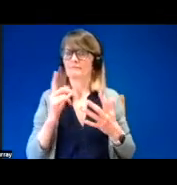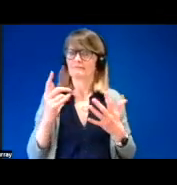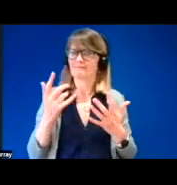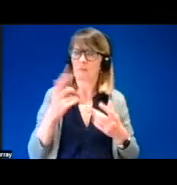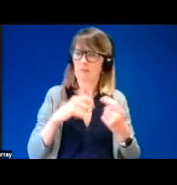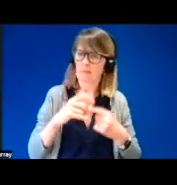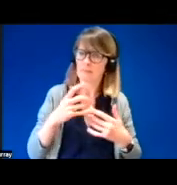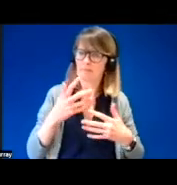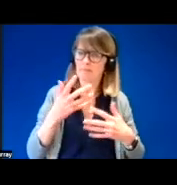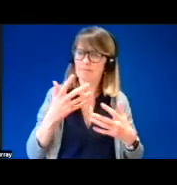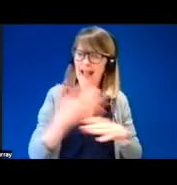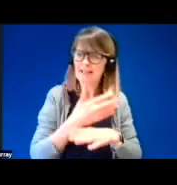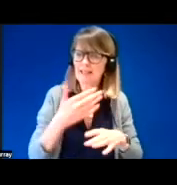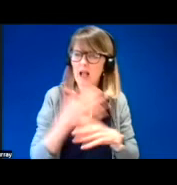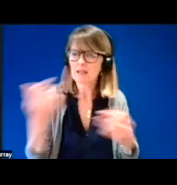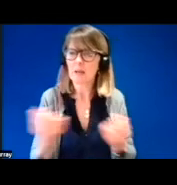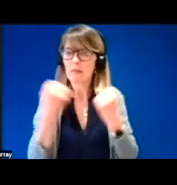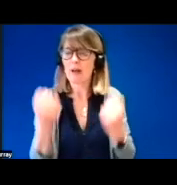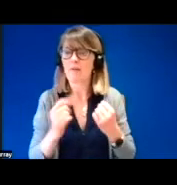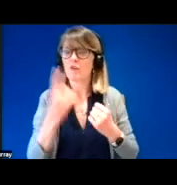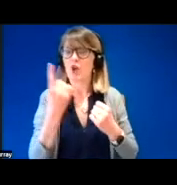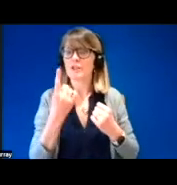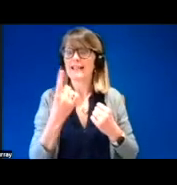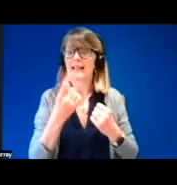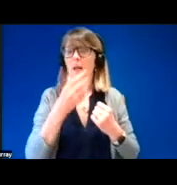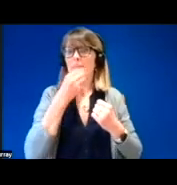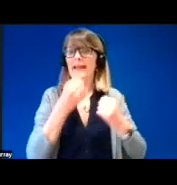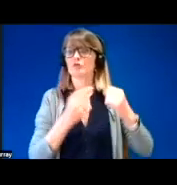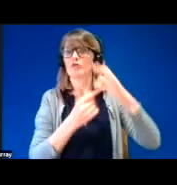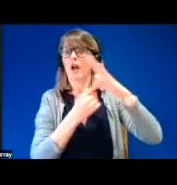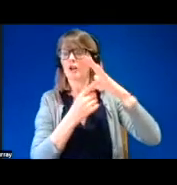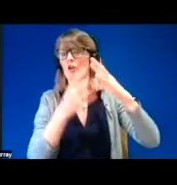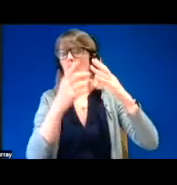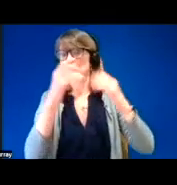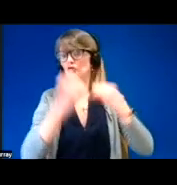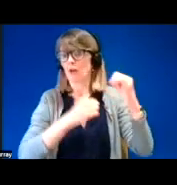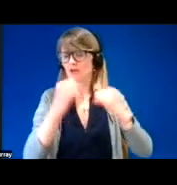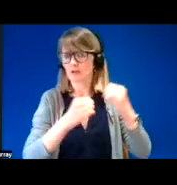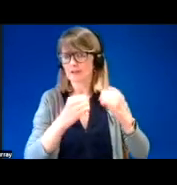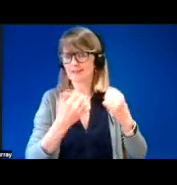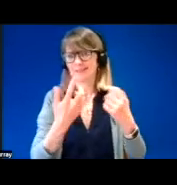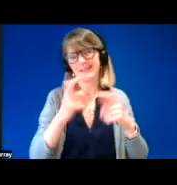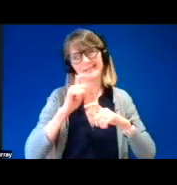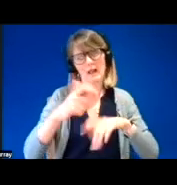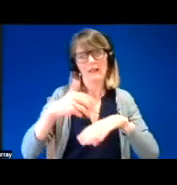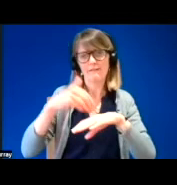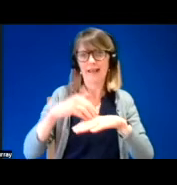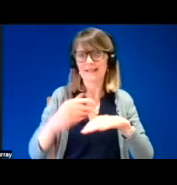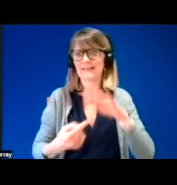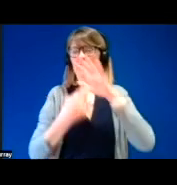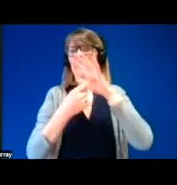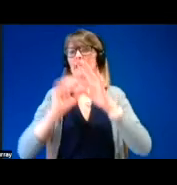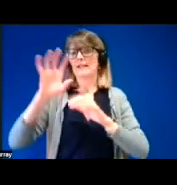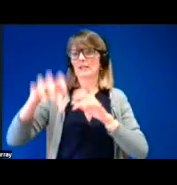Firstly, patriarchal structures, which continue to affect key institutions as they have